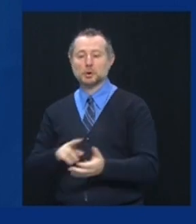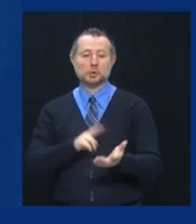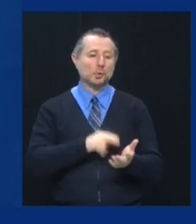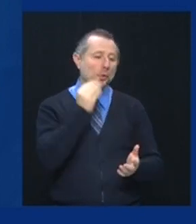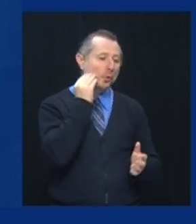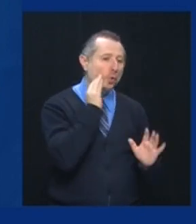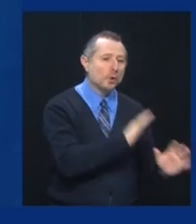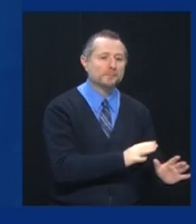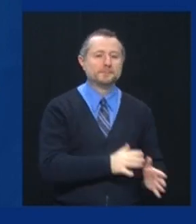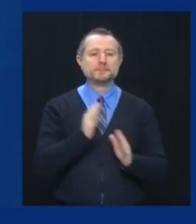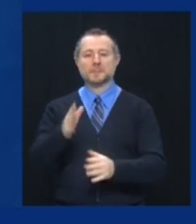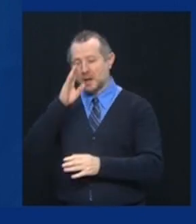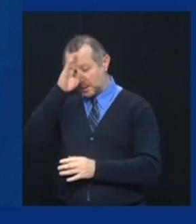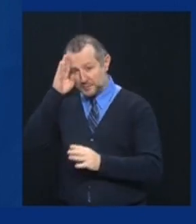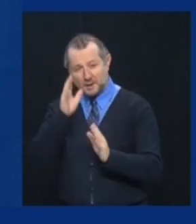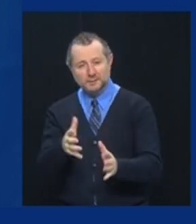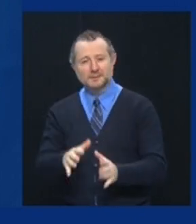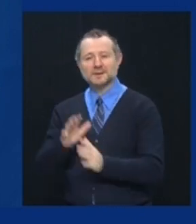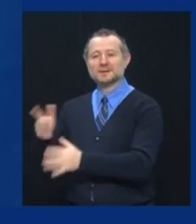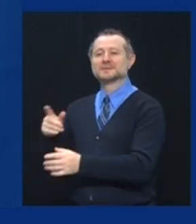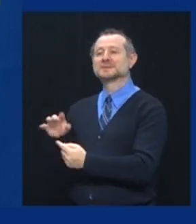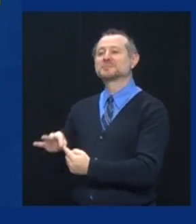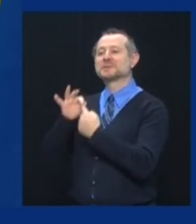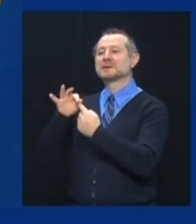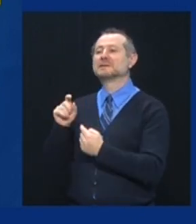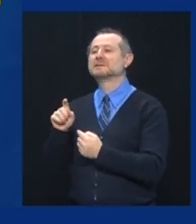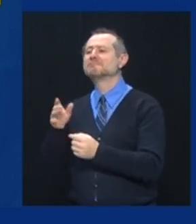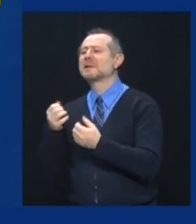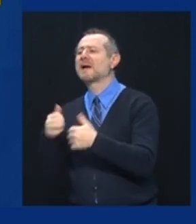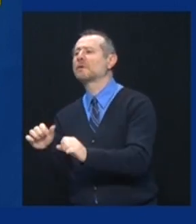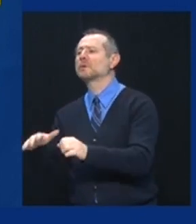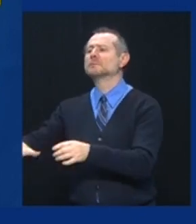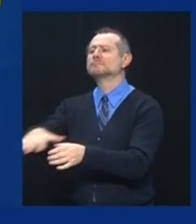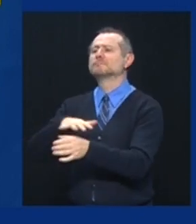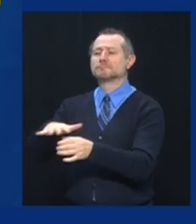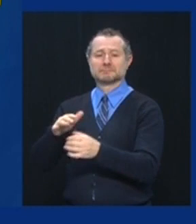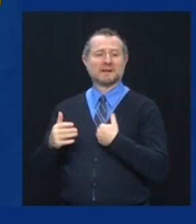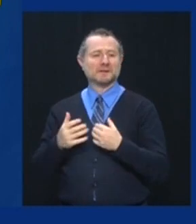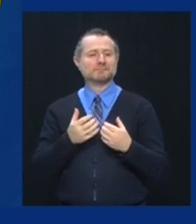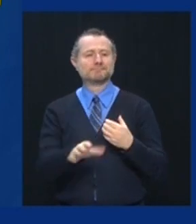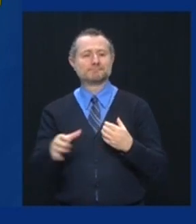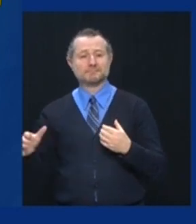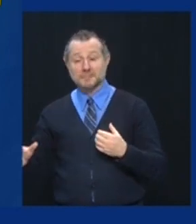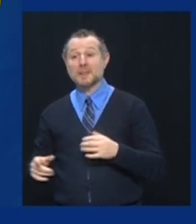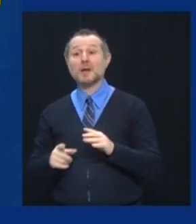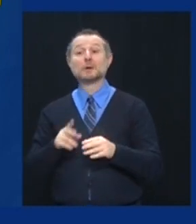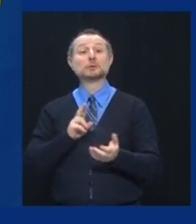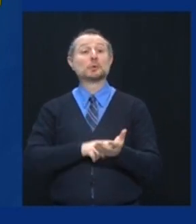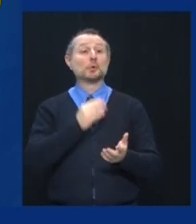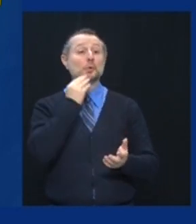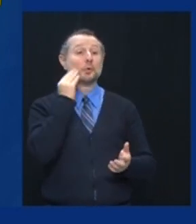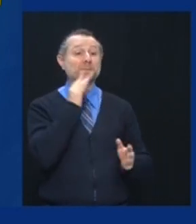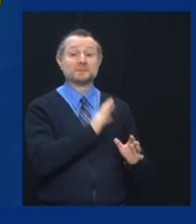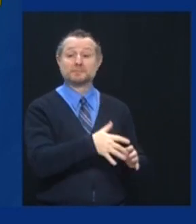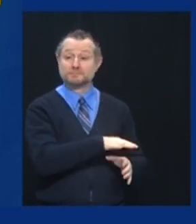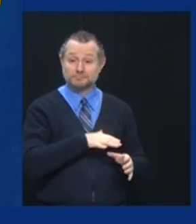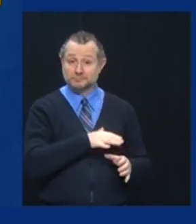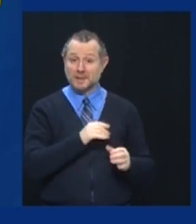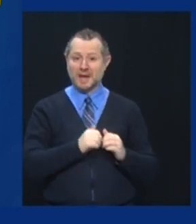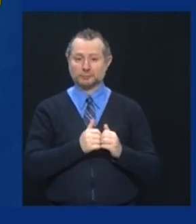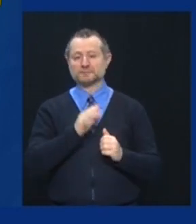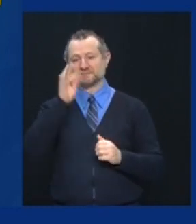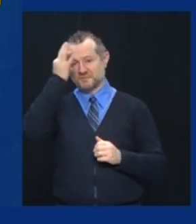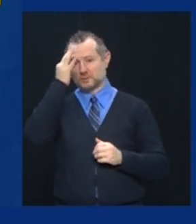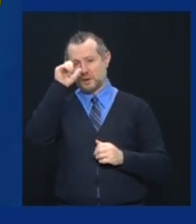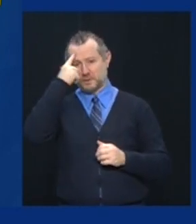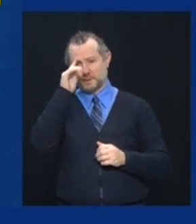call special efforts. The nursing home program is run by the federal government. And it is